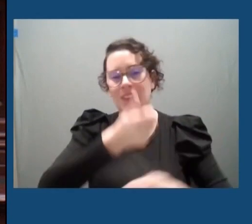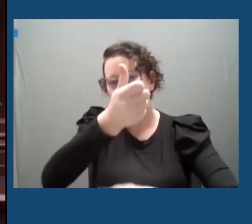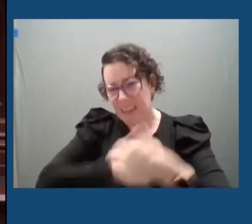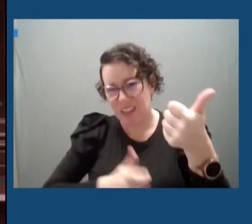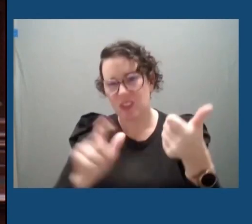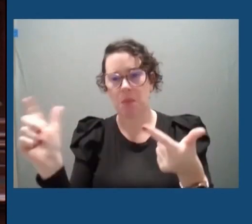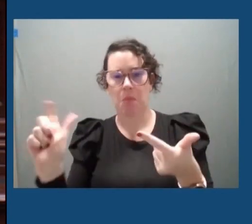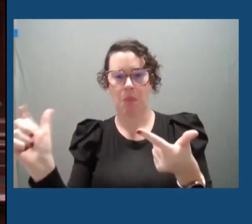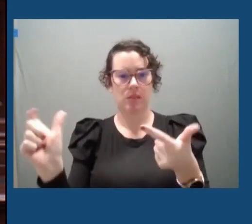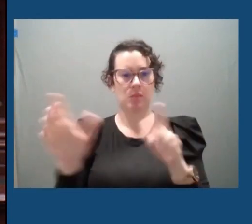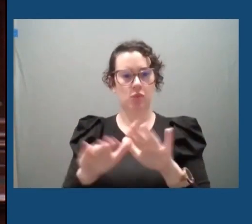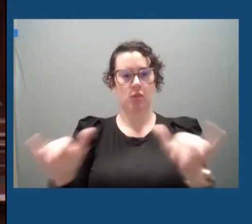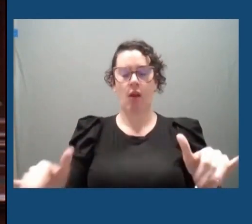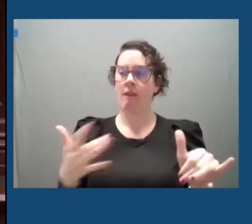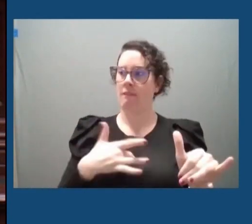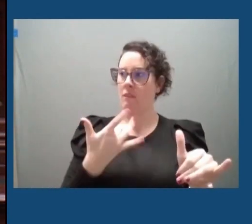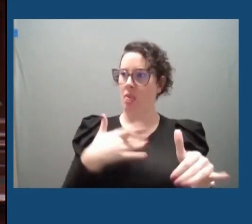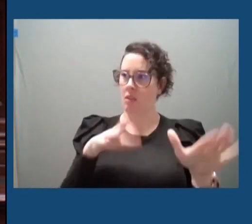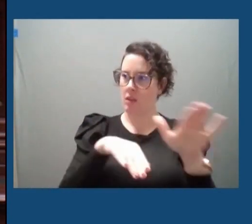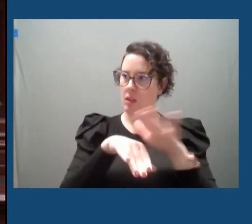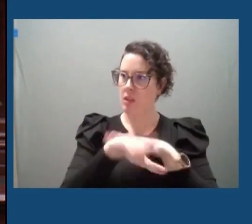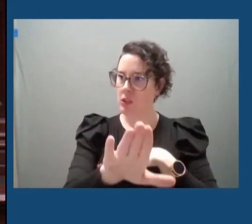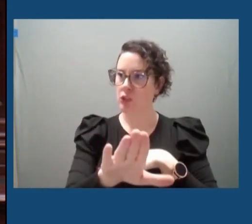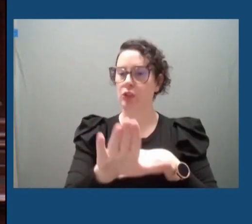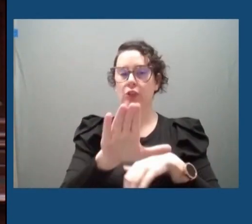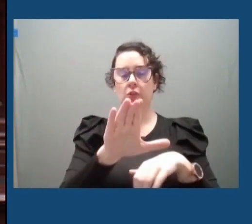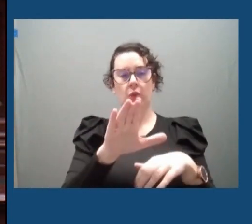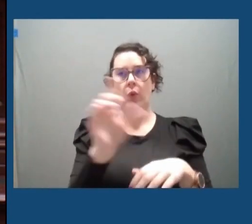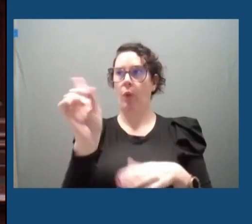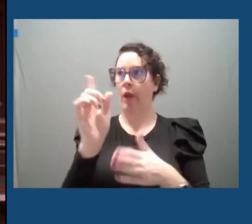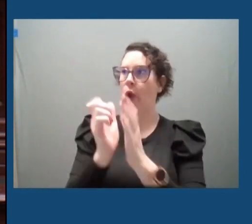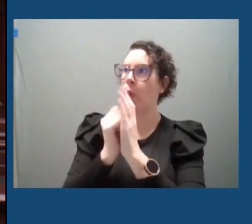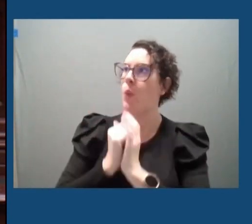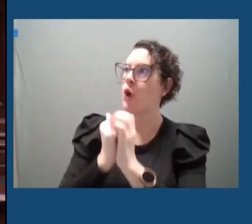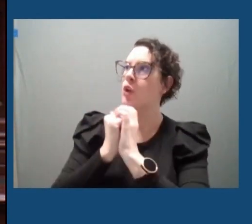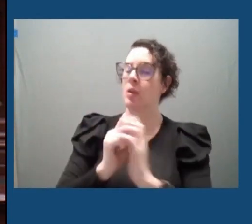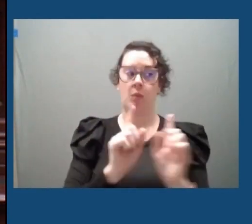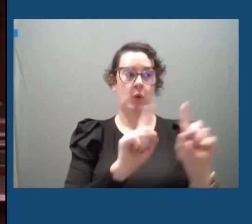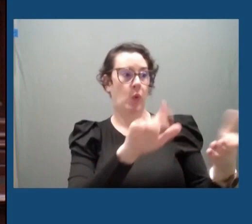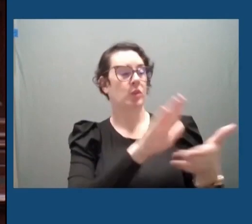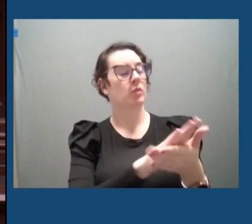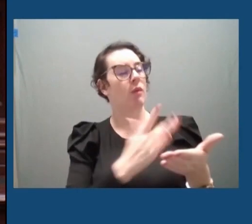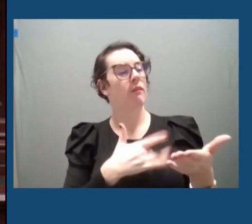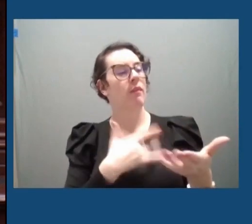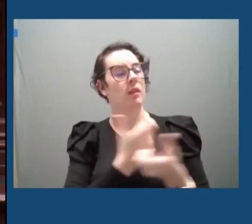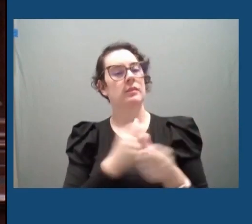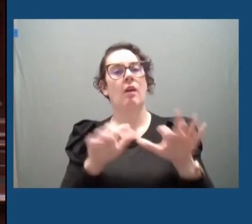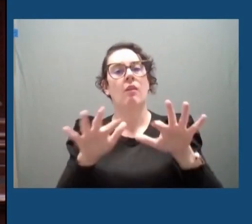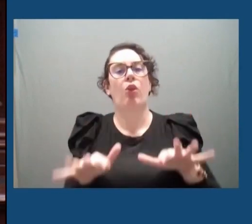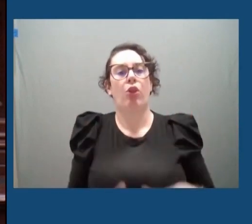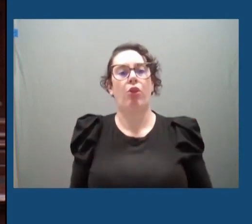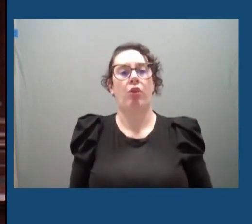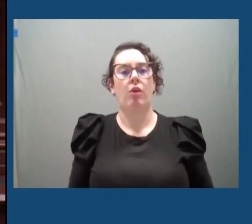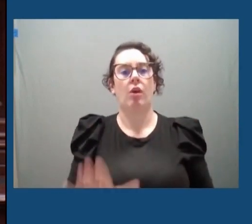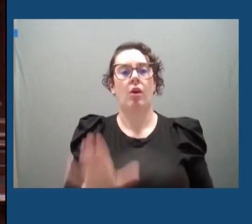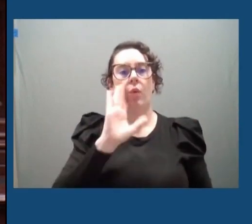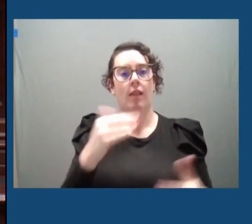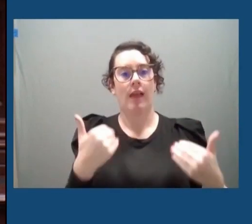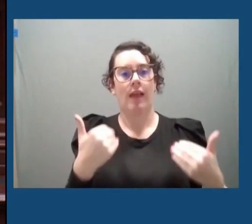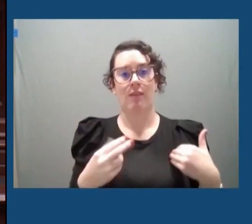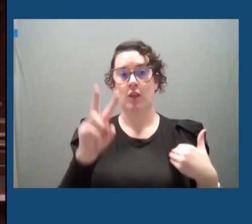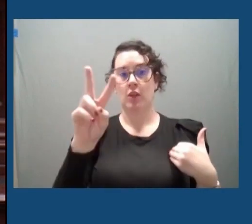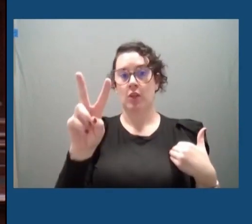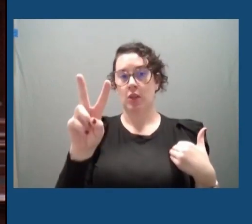school or entering a house of worship. So we propose to make more than 24 additional offenses, from